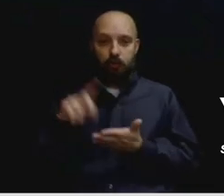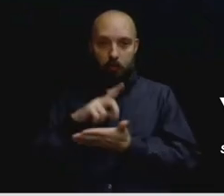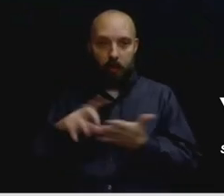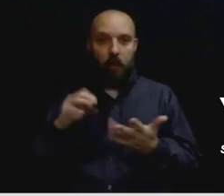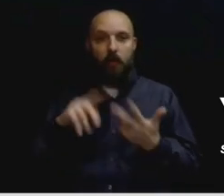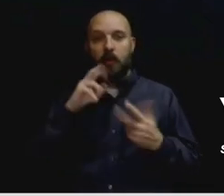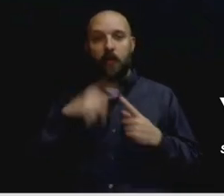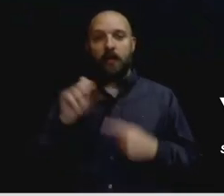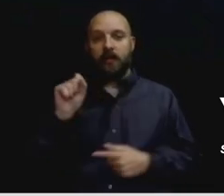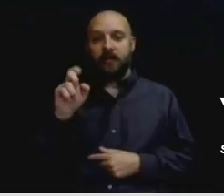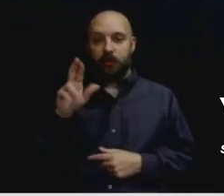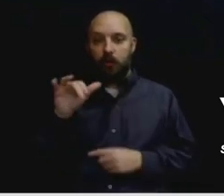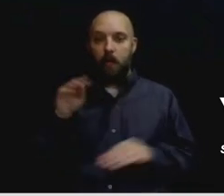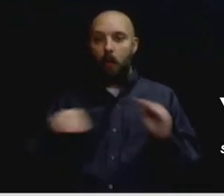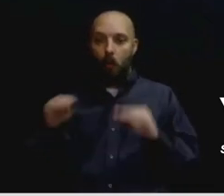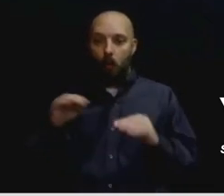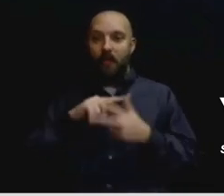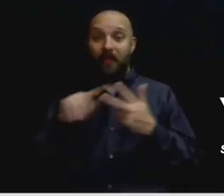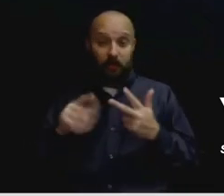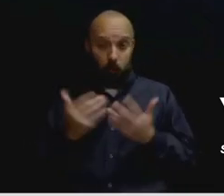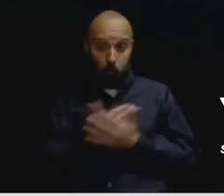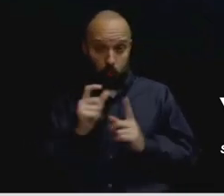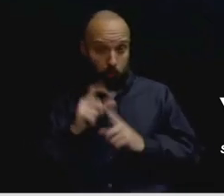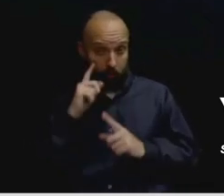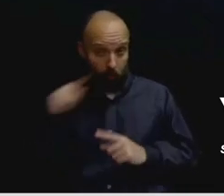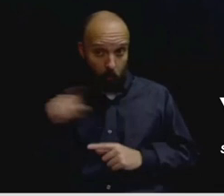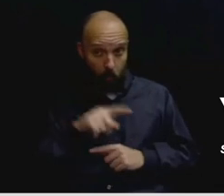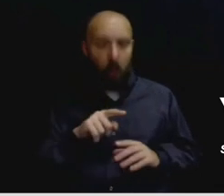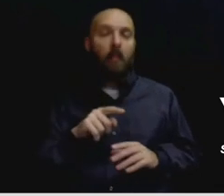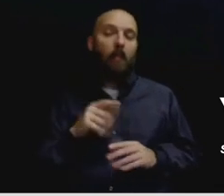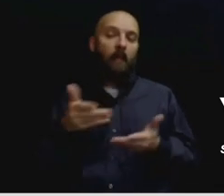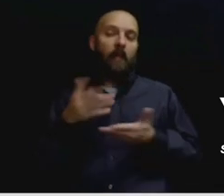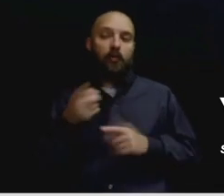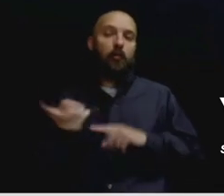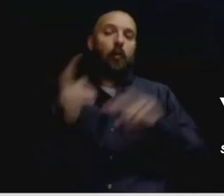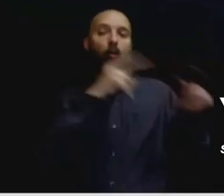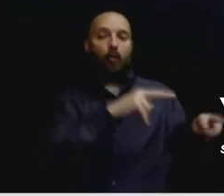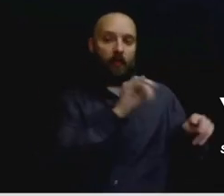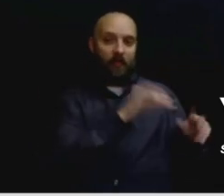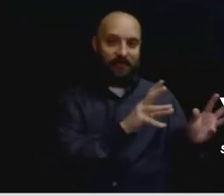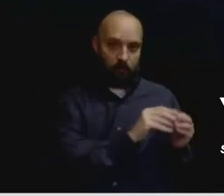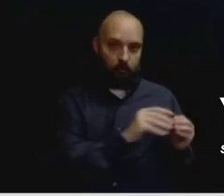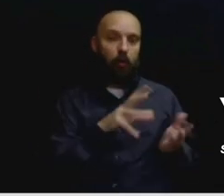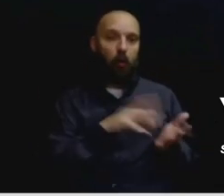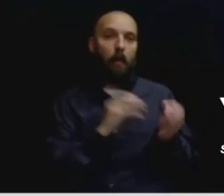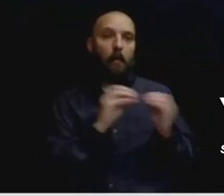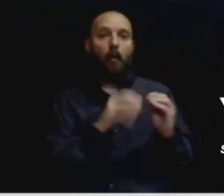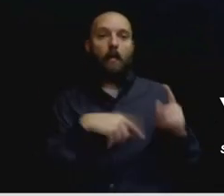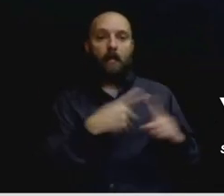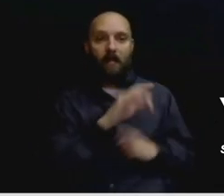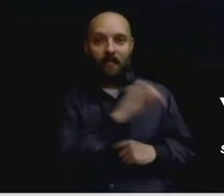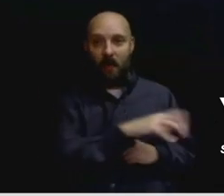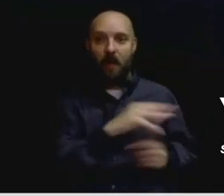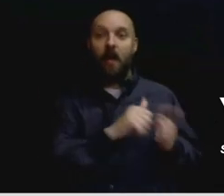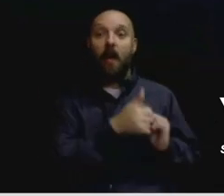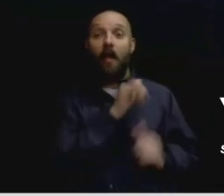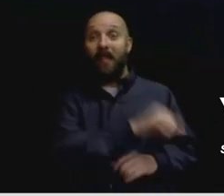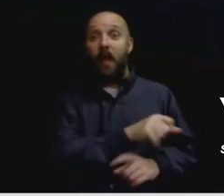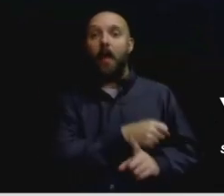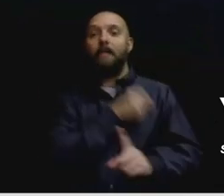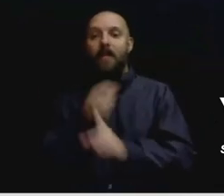sensory motor. If these are new terms to you, we do invite you to check out that session so that you can learn a little bit more about that and how it impacts